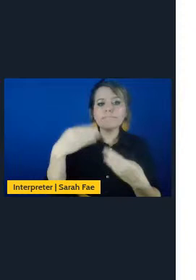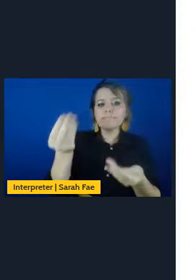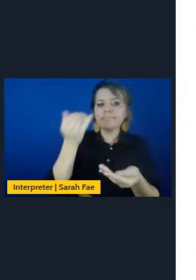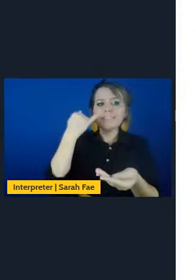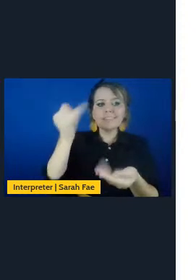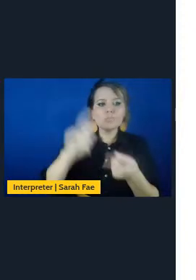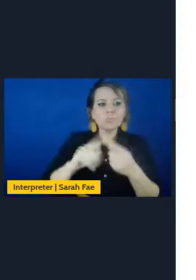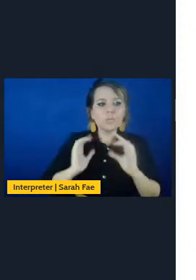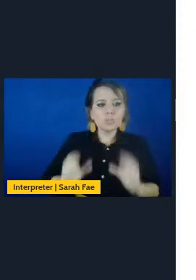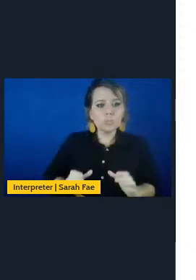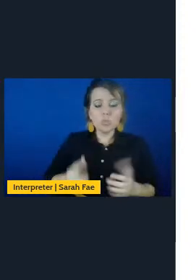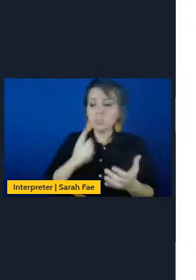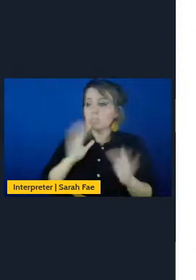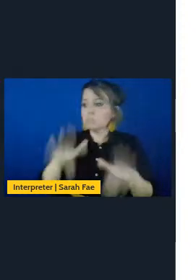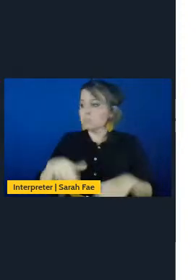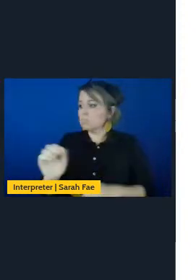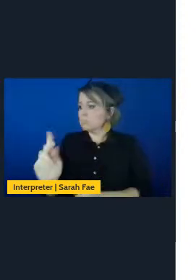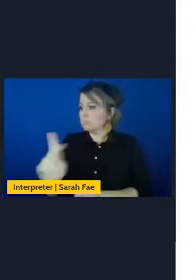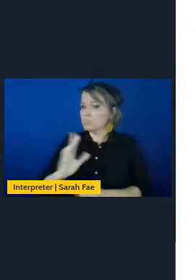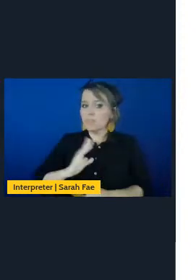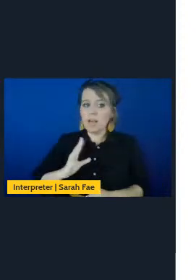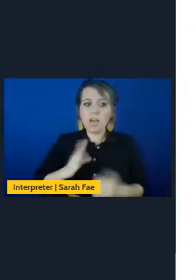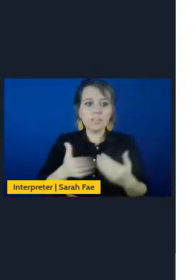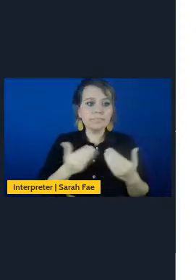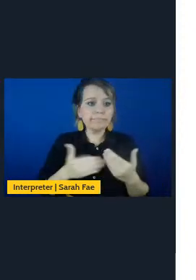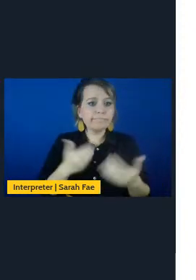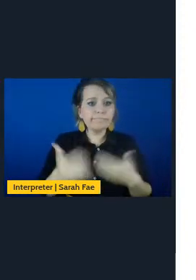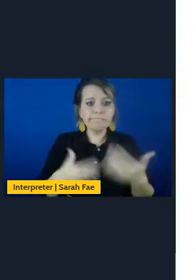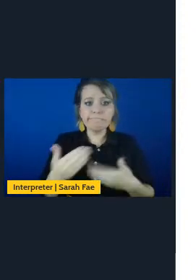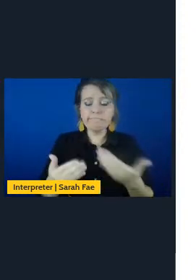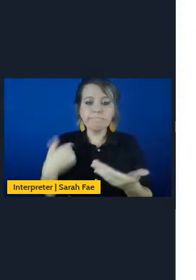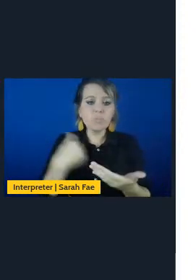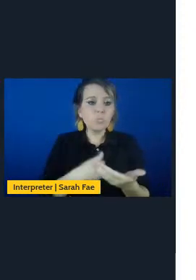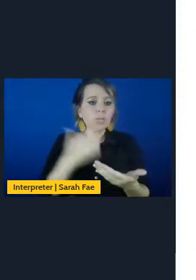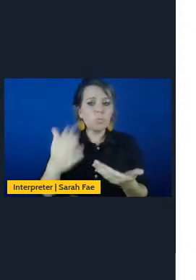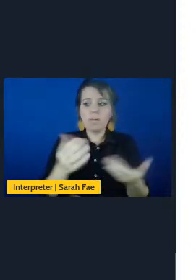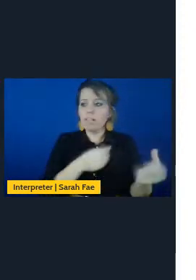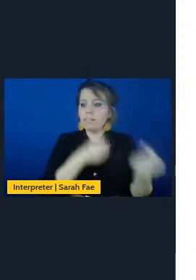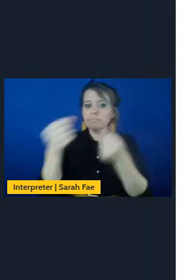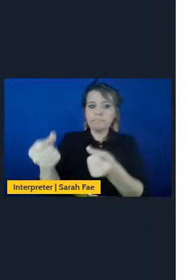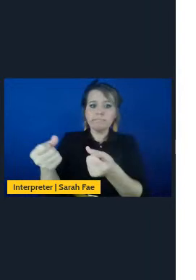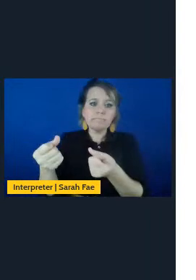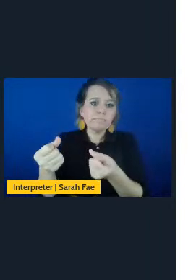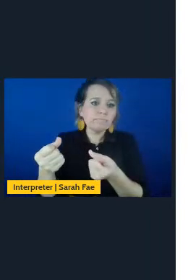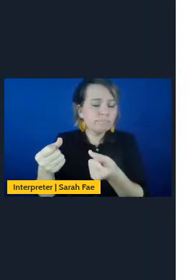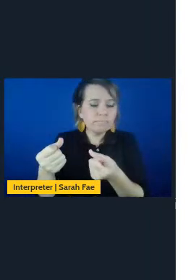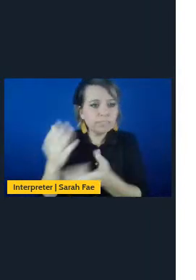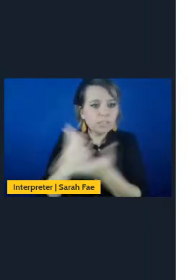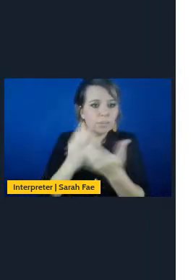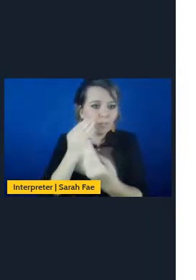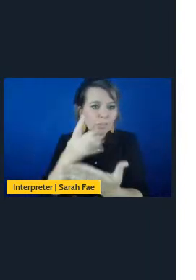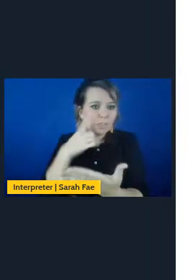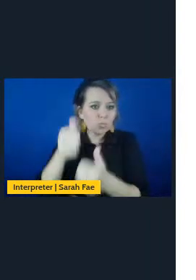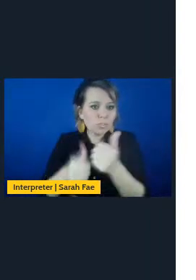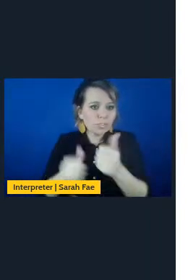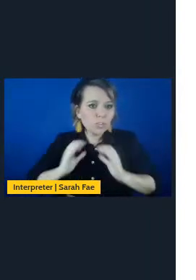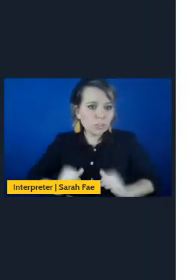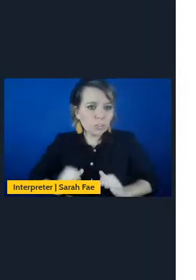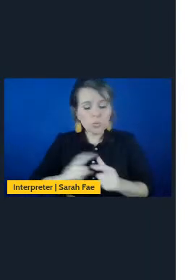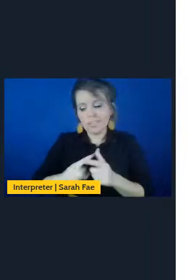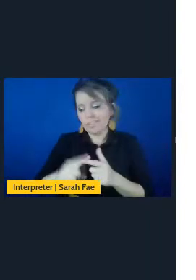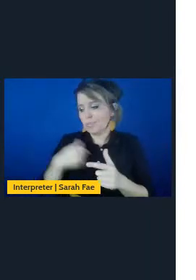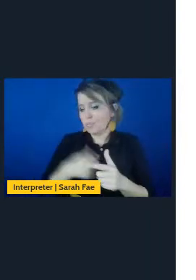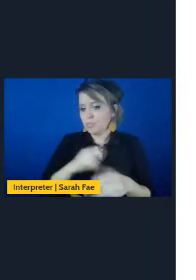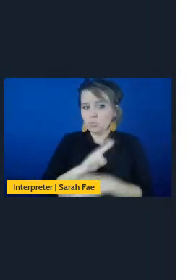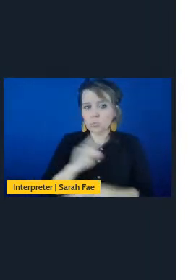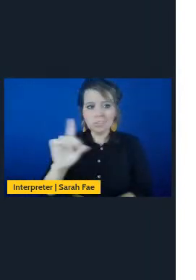engineers say, okay, fine, easy peasy. So we'll just allocate subdomain for each customer, and then we'll use DNS